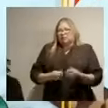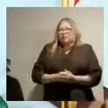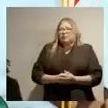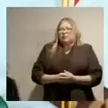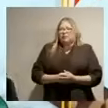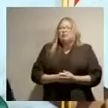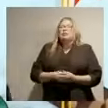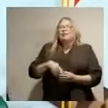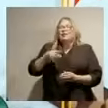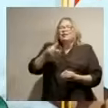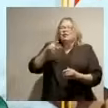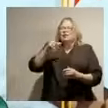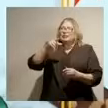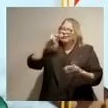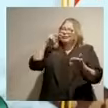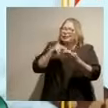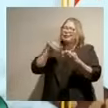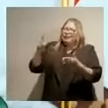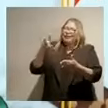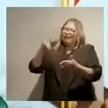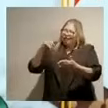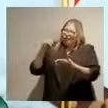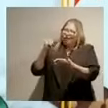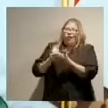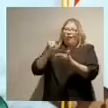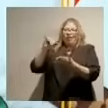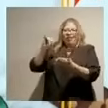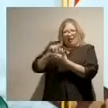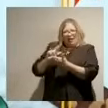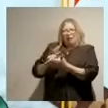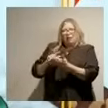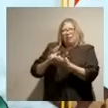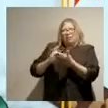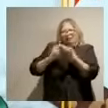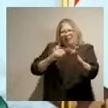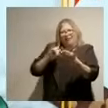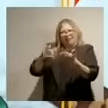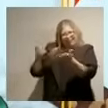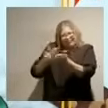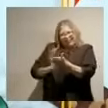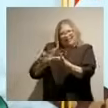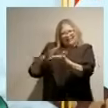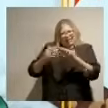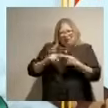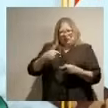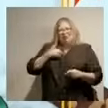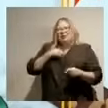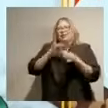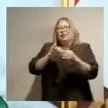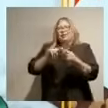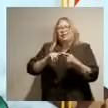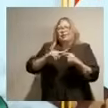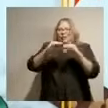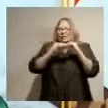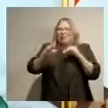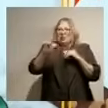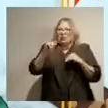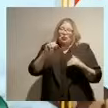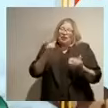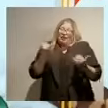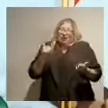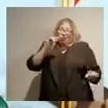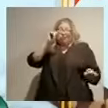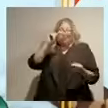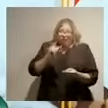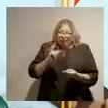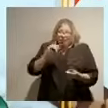the bill that they did sign and send to me a few years ago as it relates to the flat rate. It just came down a much lower number than I think some